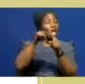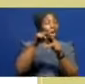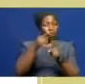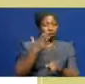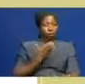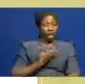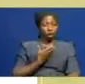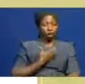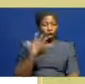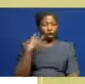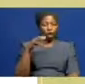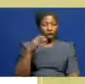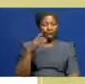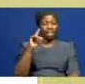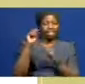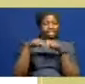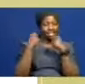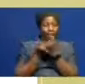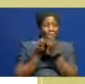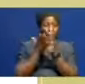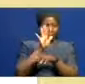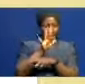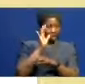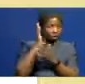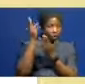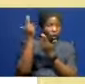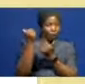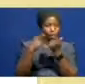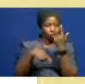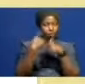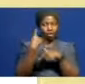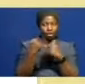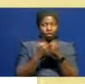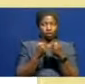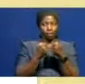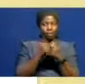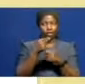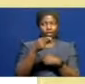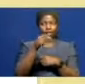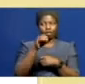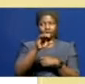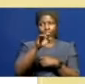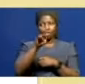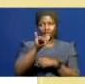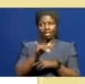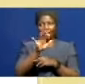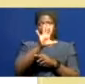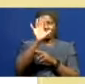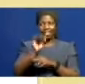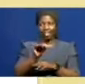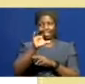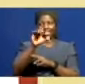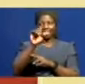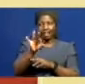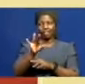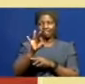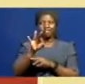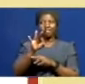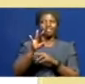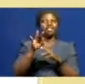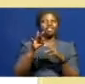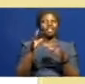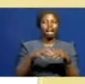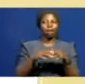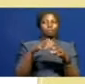is making a comeback and hopes to win the tournament. The Hockey African Cup for Club Championship tournament is nearing, and the